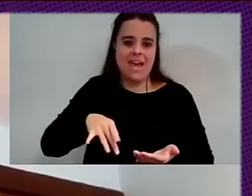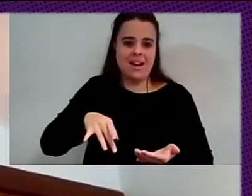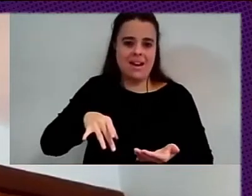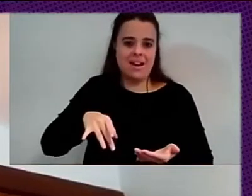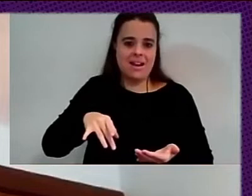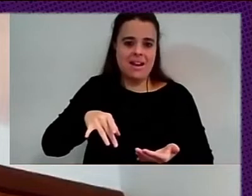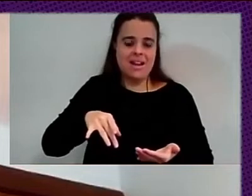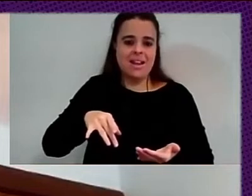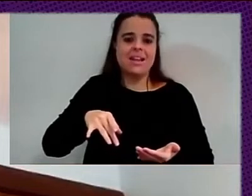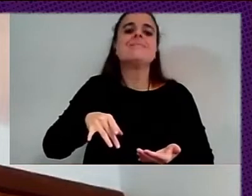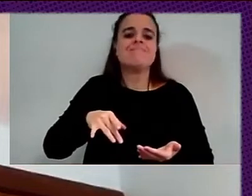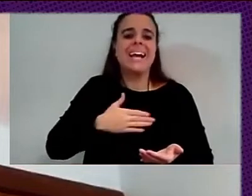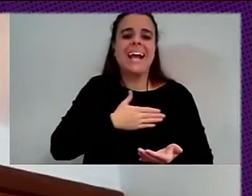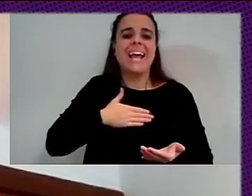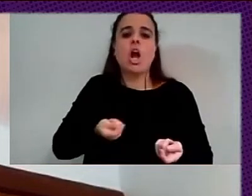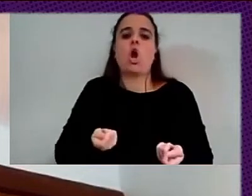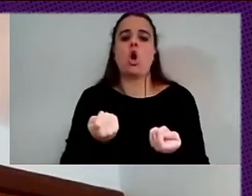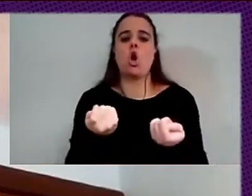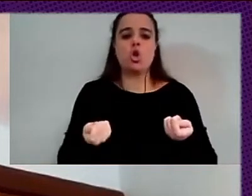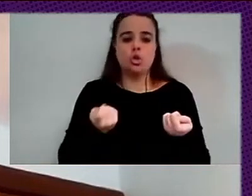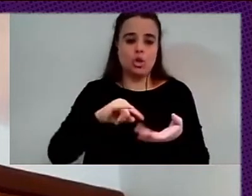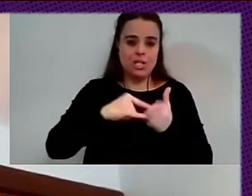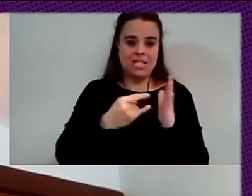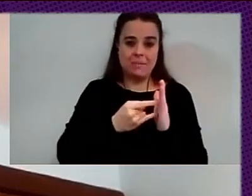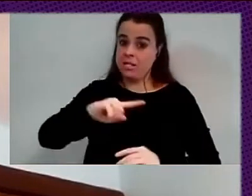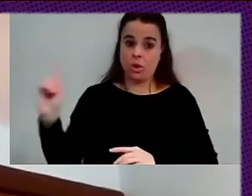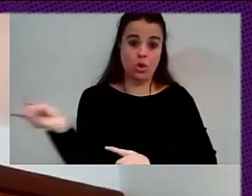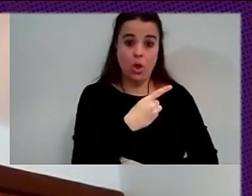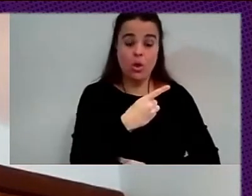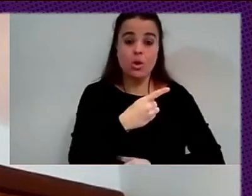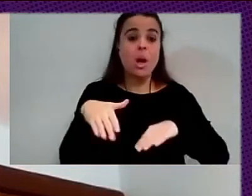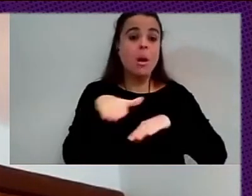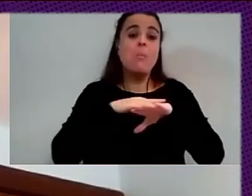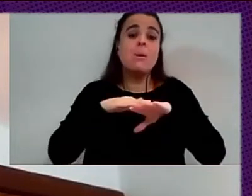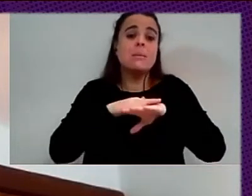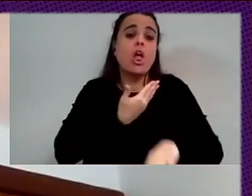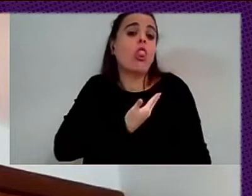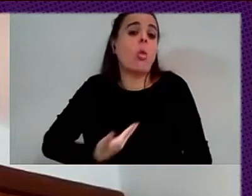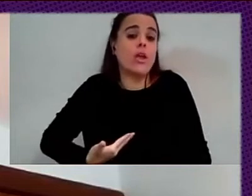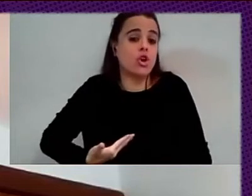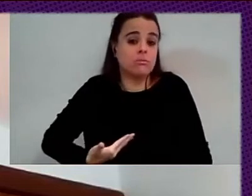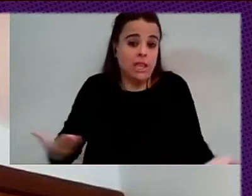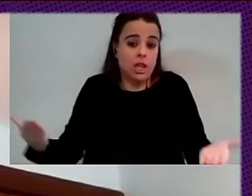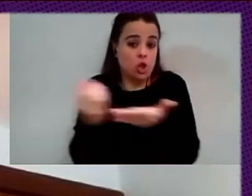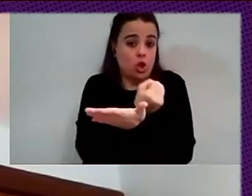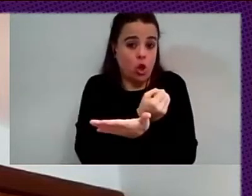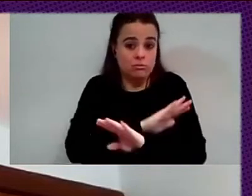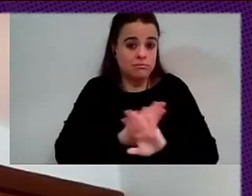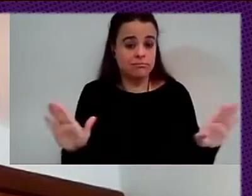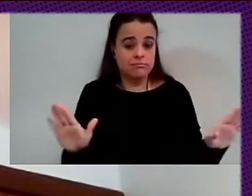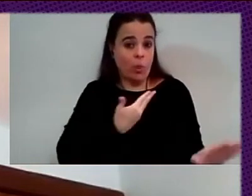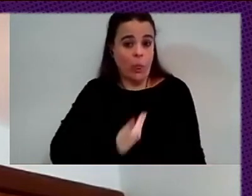And basically, they own all the stuff. So if you were to start going through the